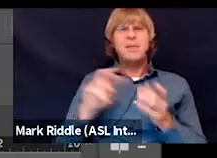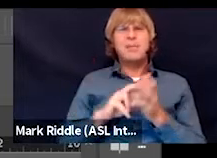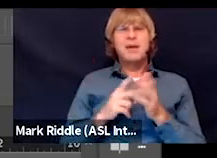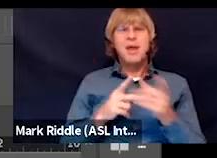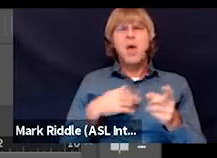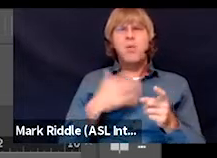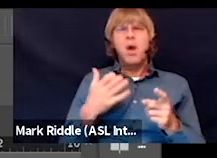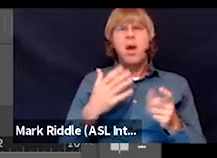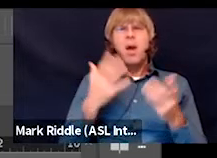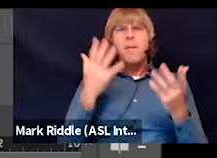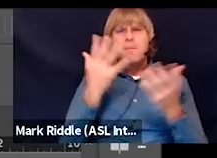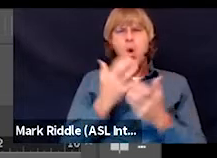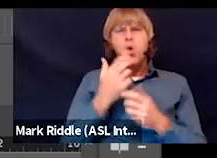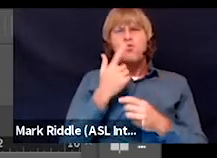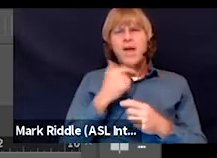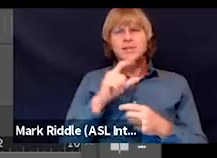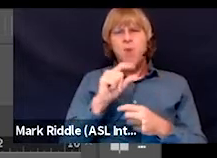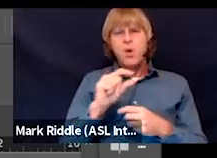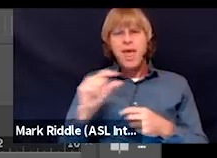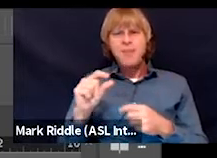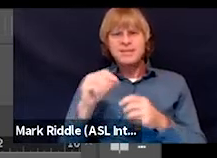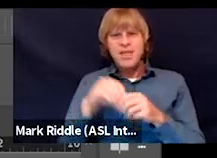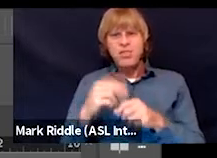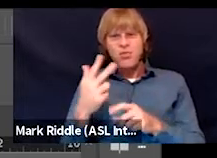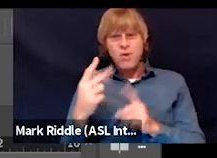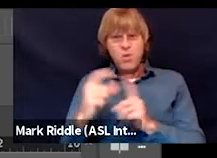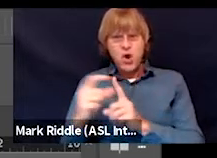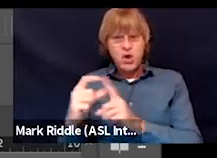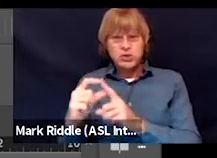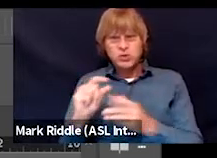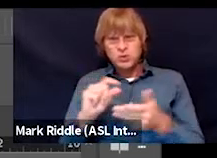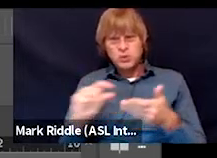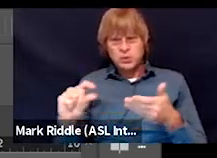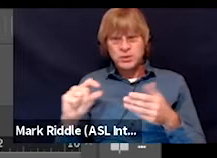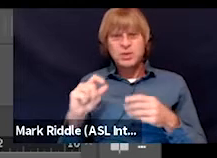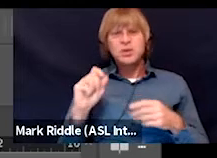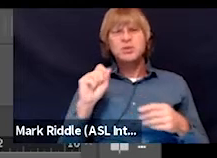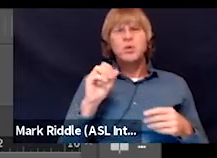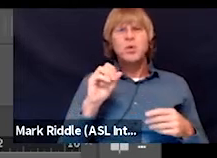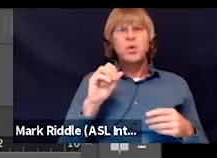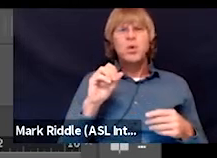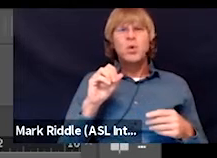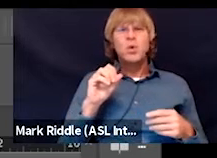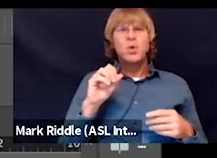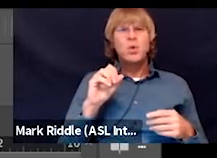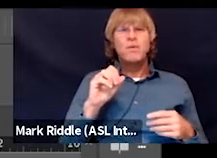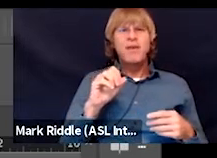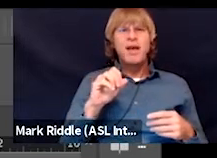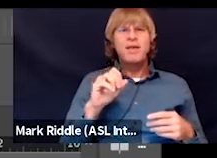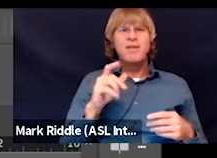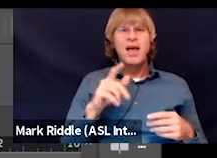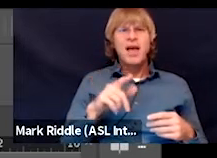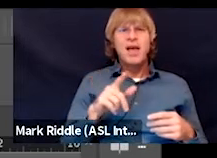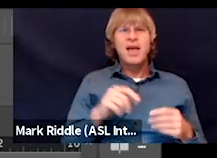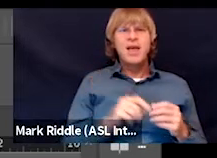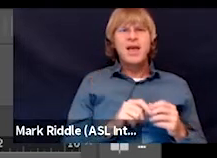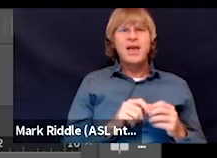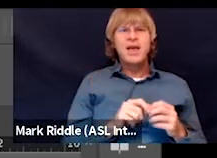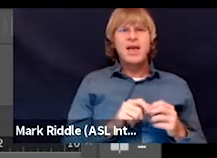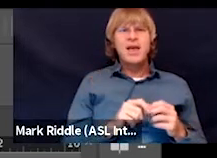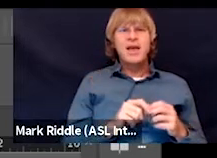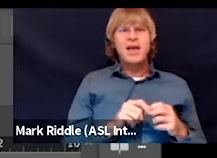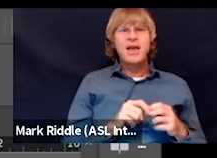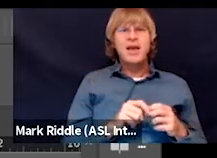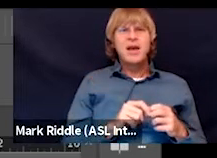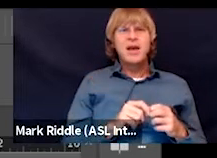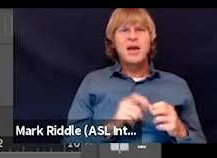bold red small caps through 3 words. So if I'm going to open